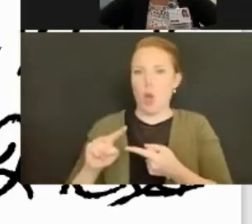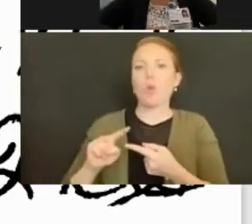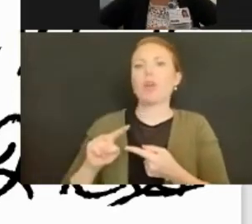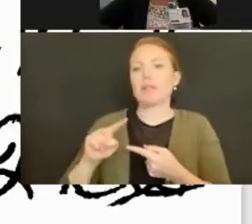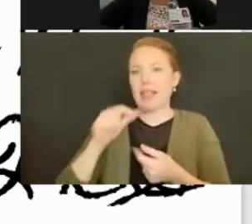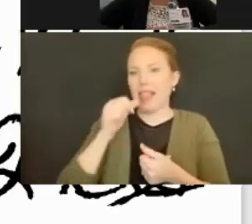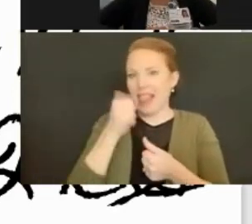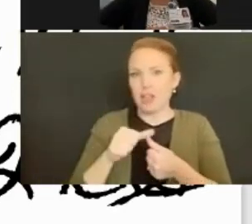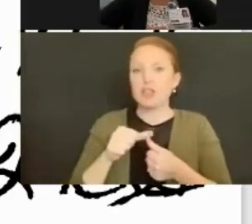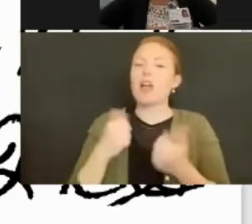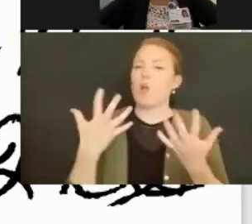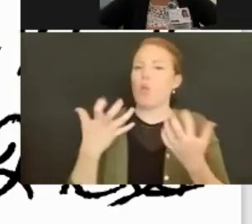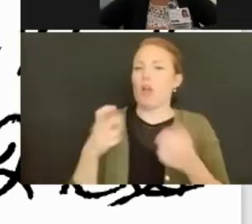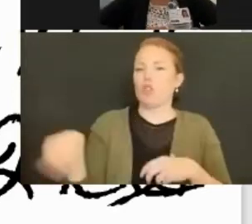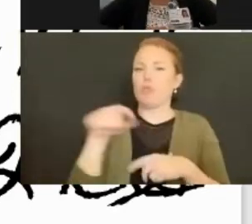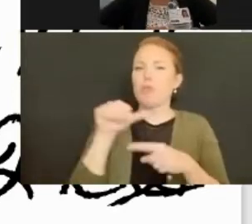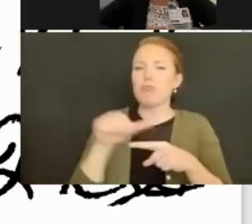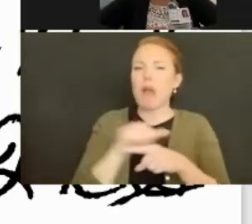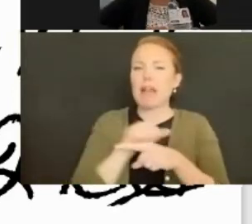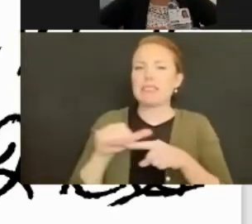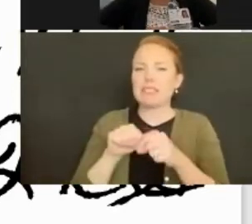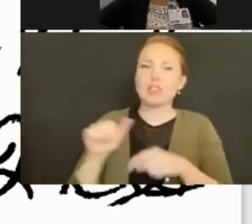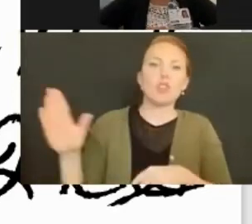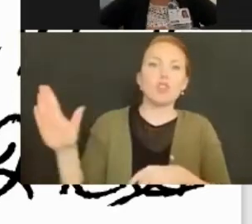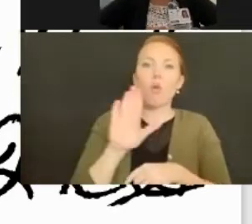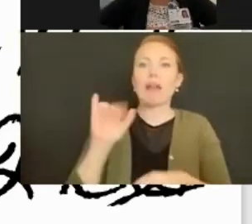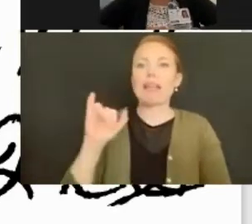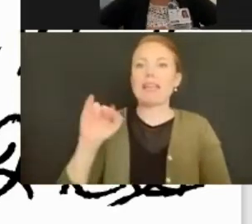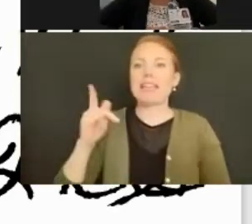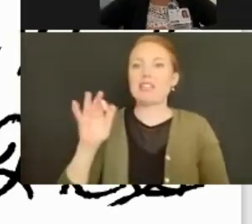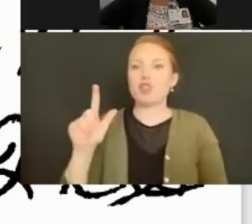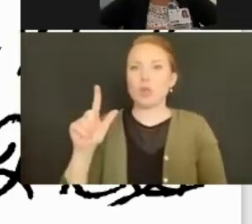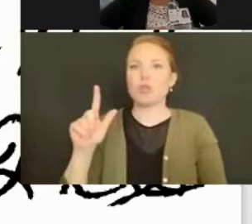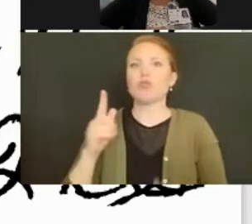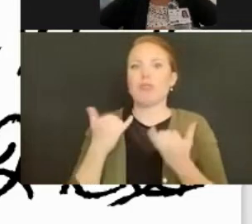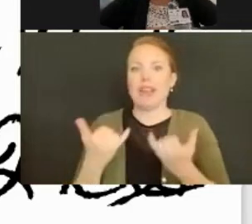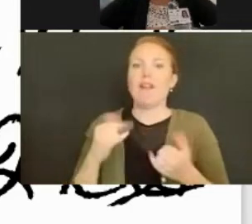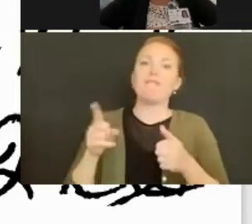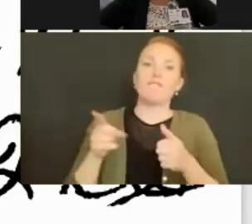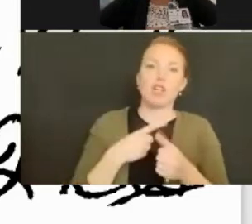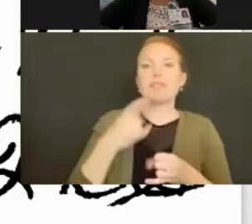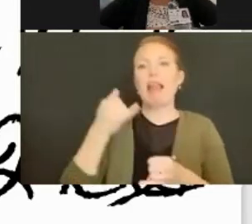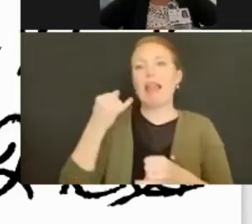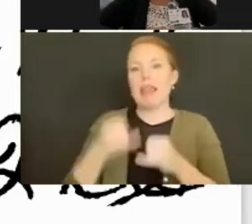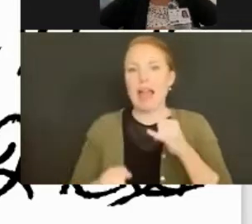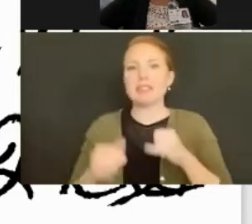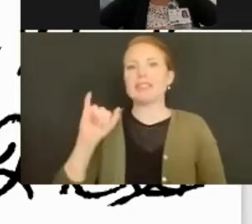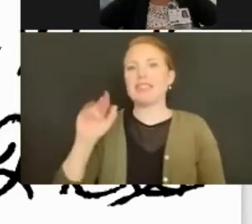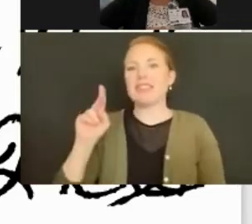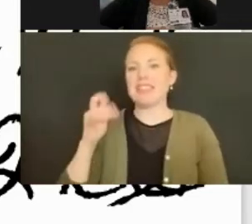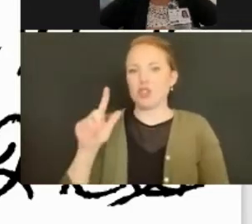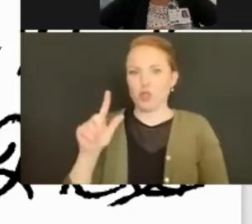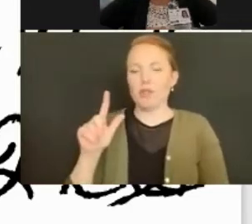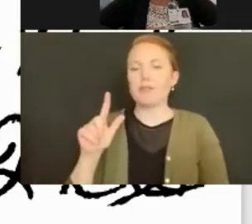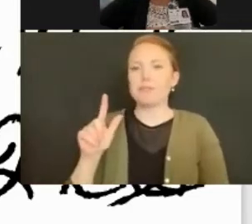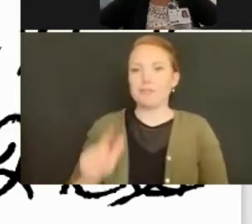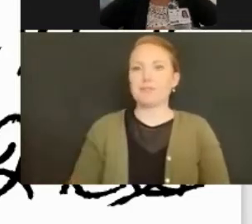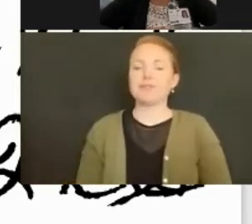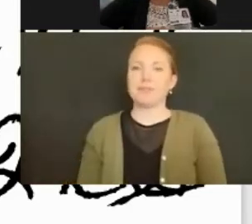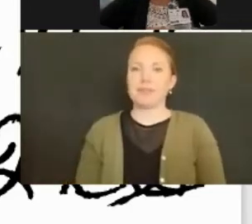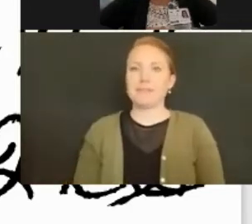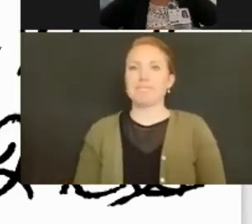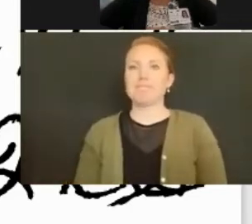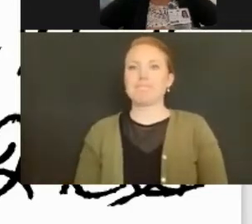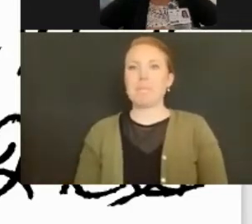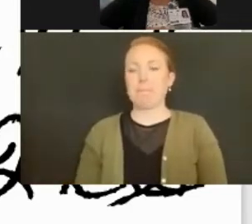practice your initials right now, your first and last initials, looking at the